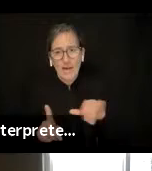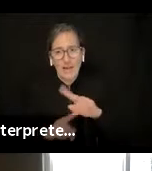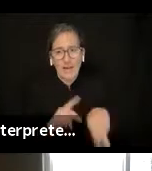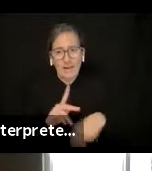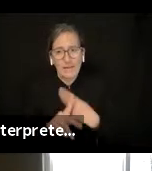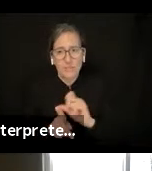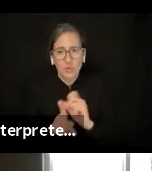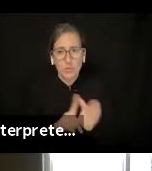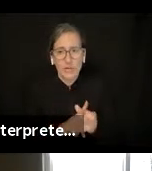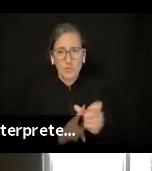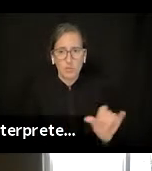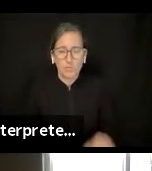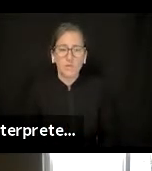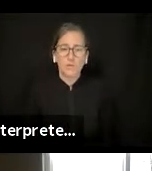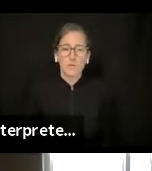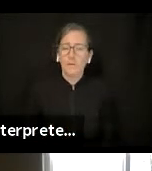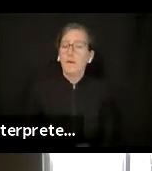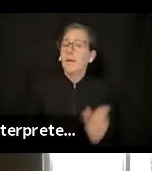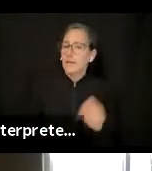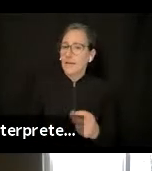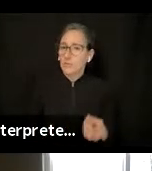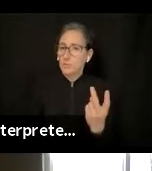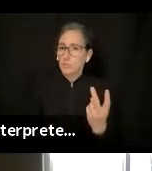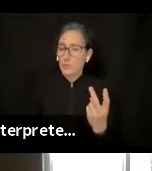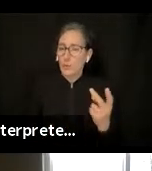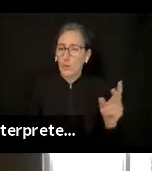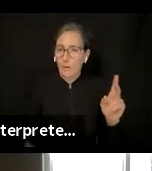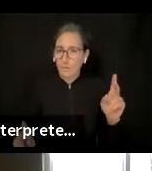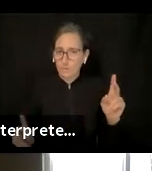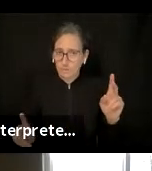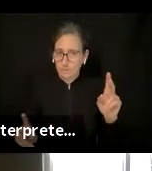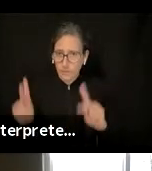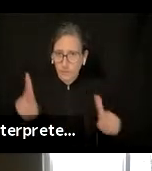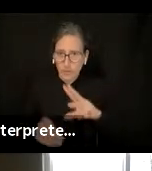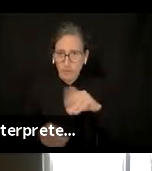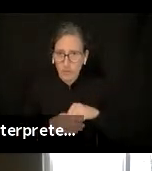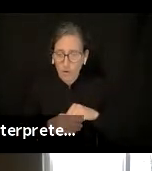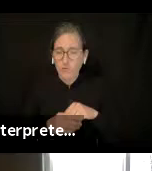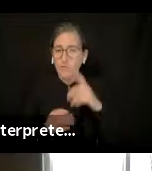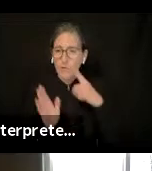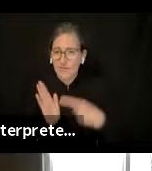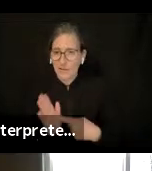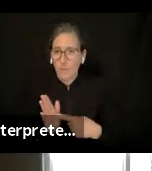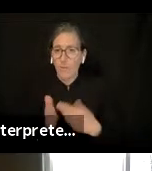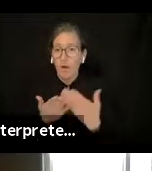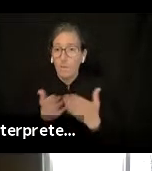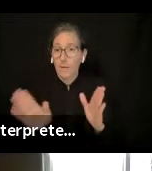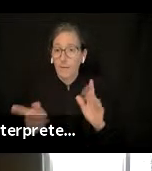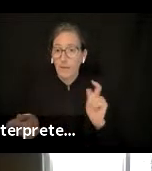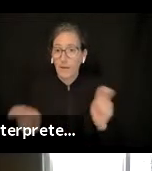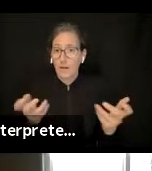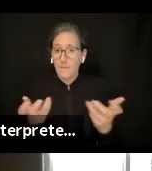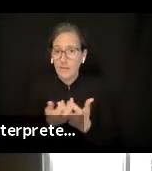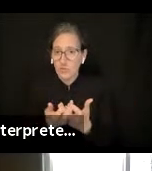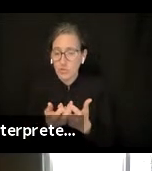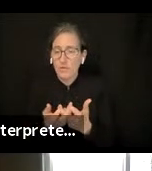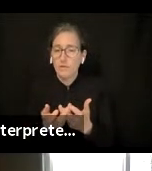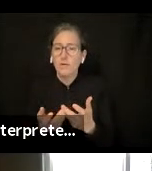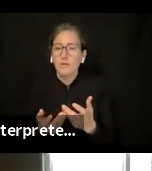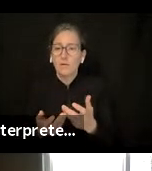say a place of public accommodation, there was a complaint of discrimination, and